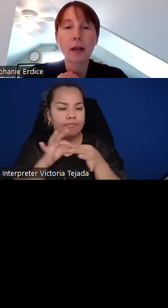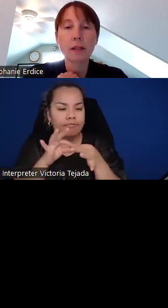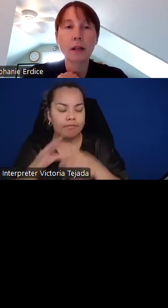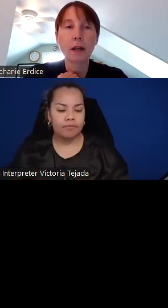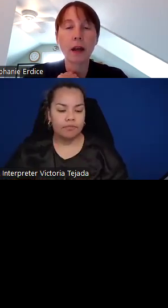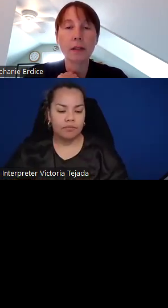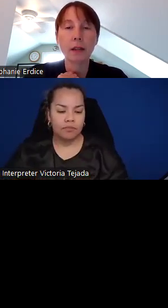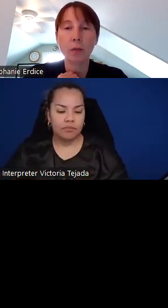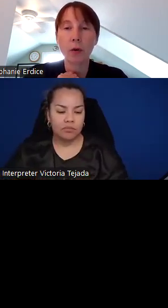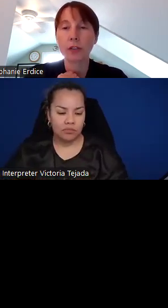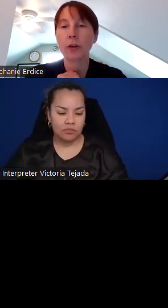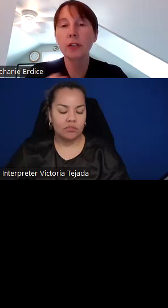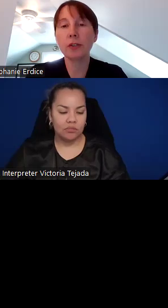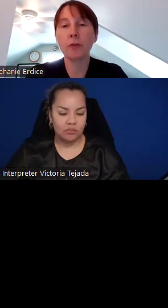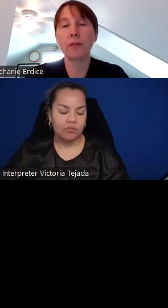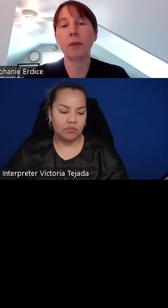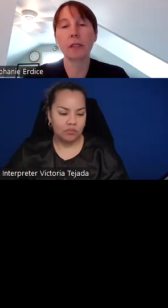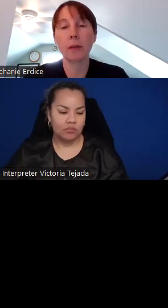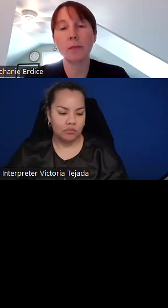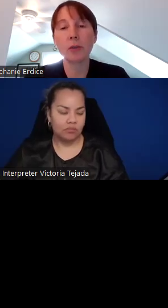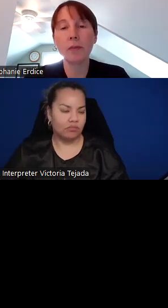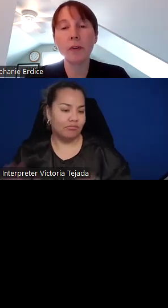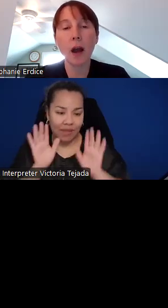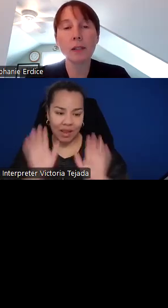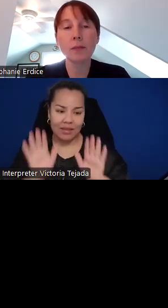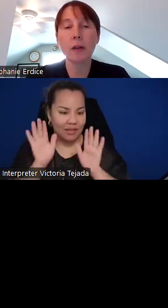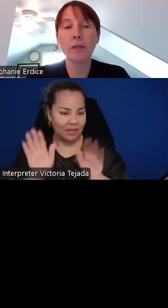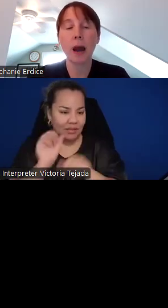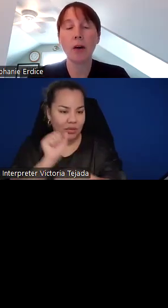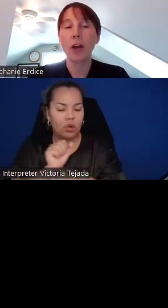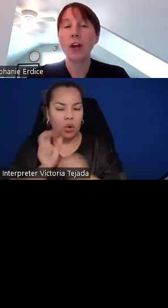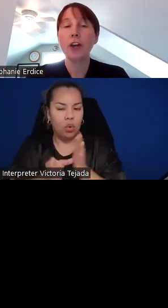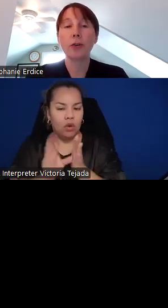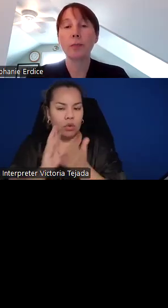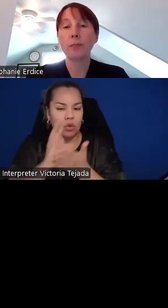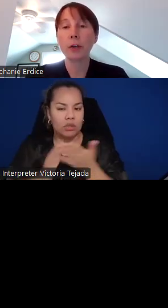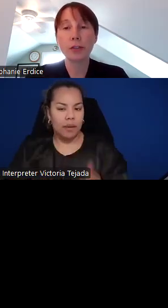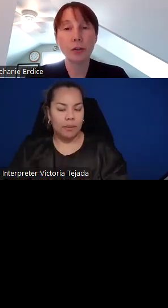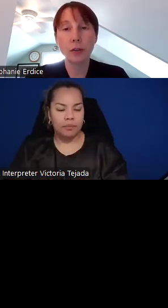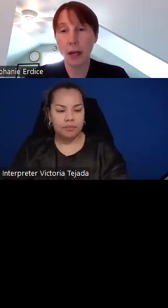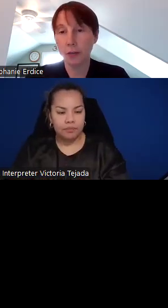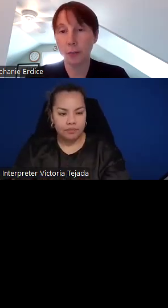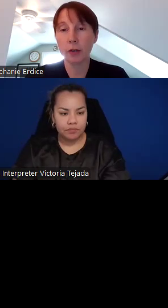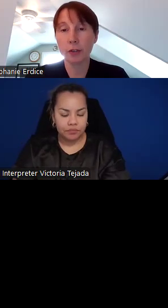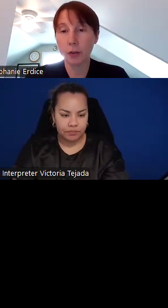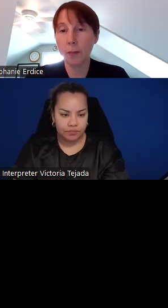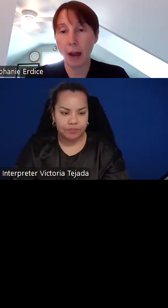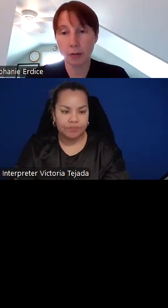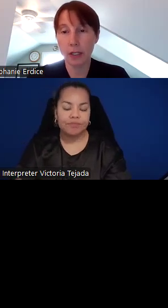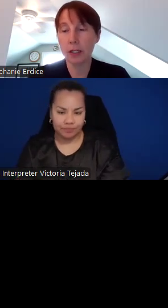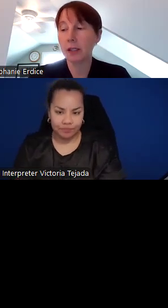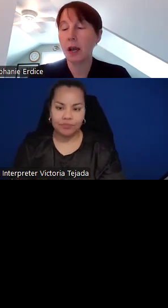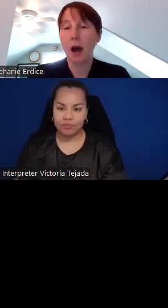So excellent, excellent work. So I'm going to start reviewing some of them. So we've got some stuff about your personal life, your